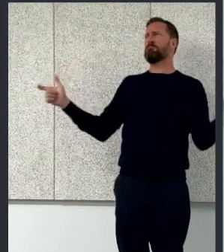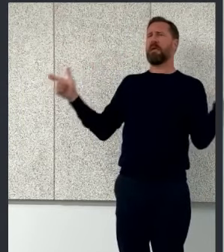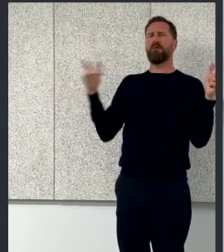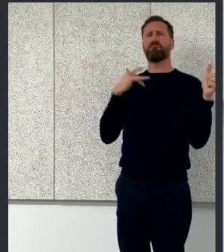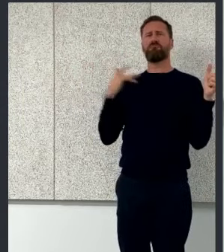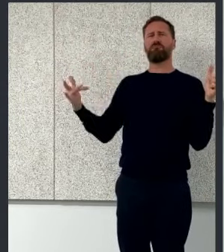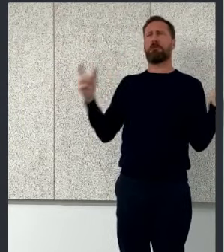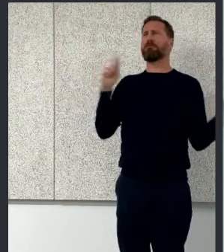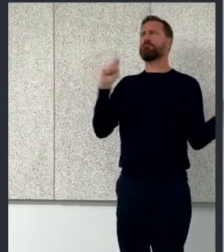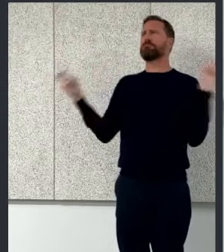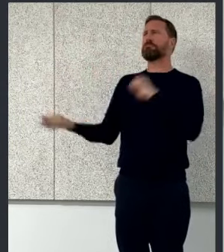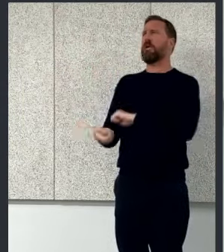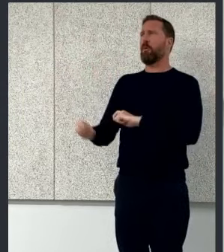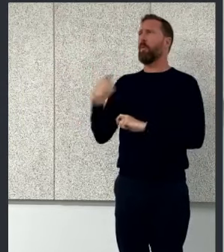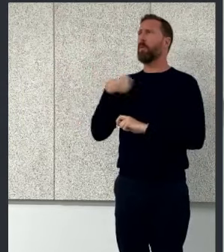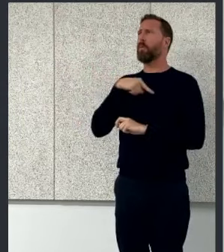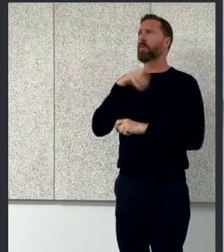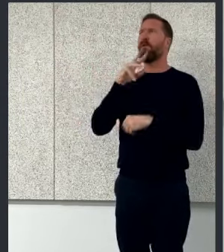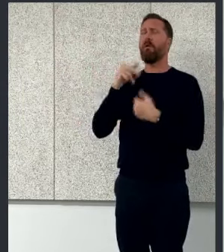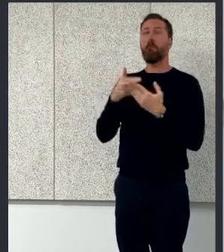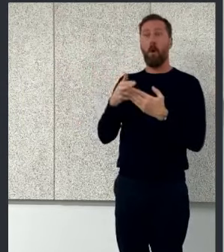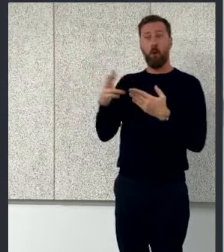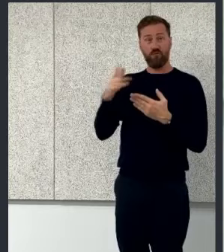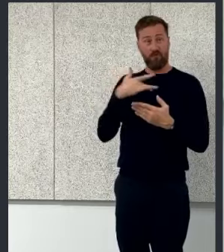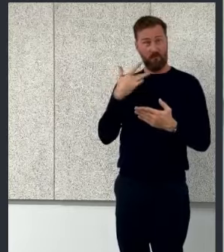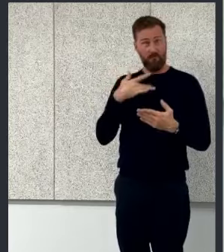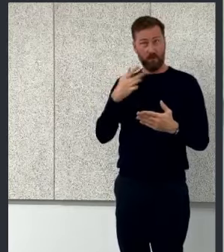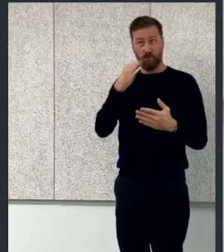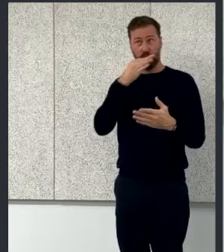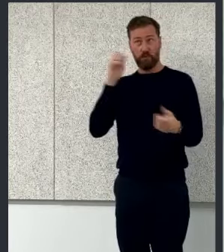that you have a sense might be coming?